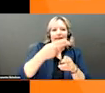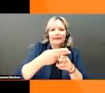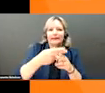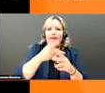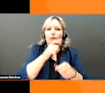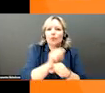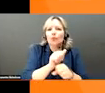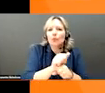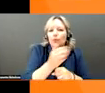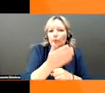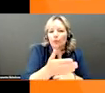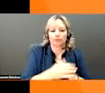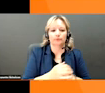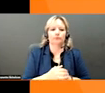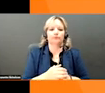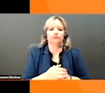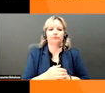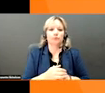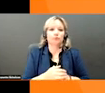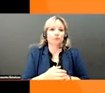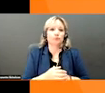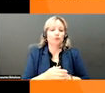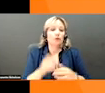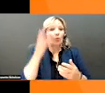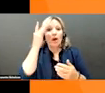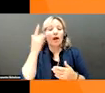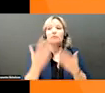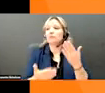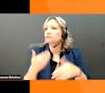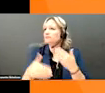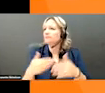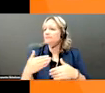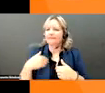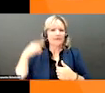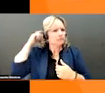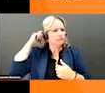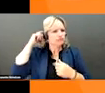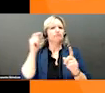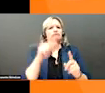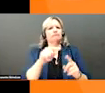there going to be other grants available?